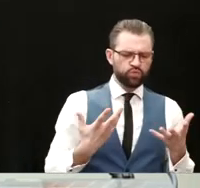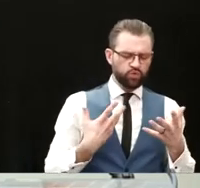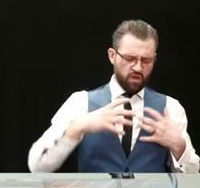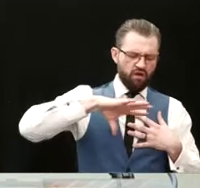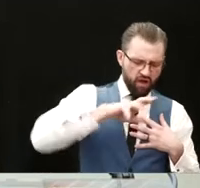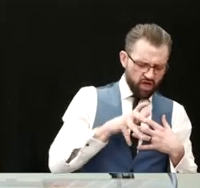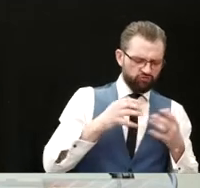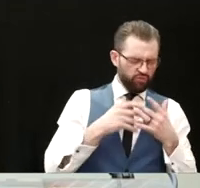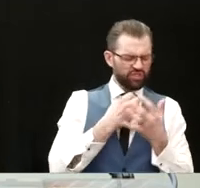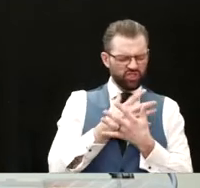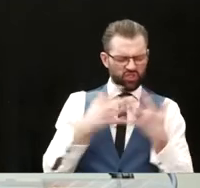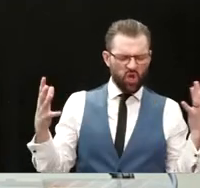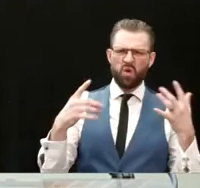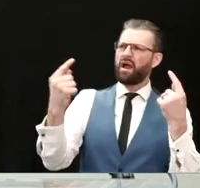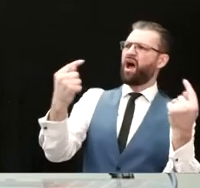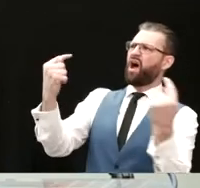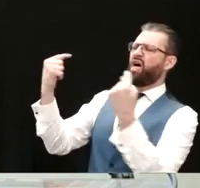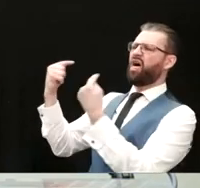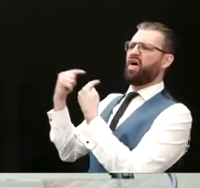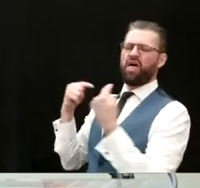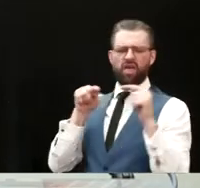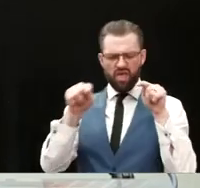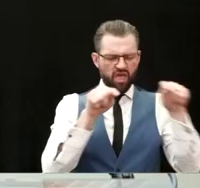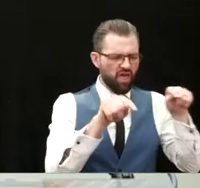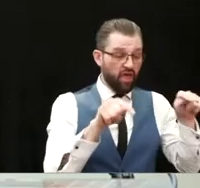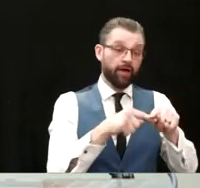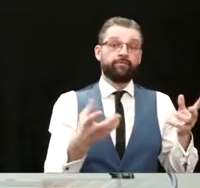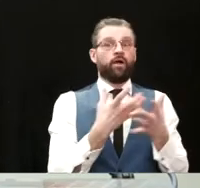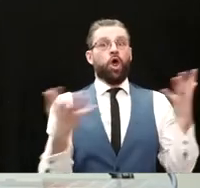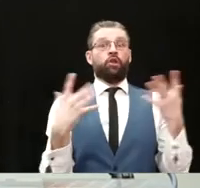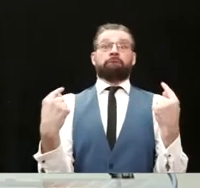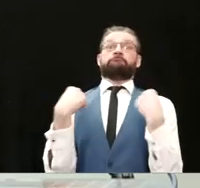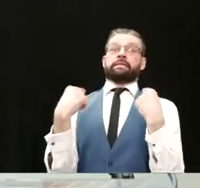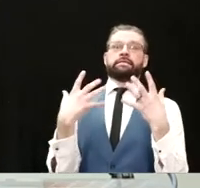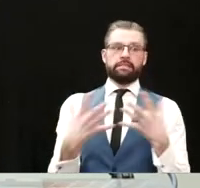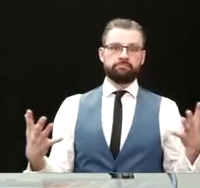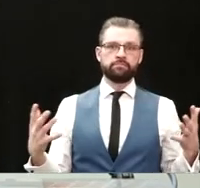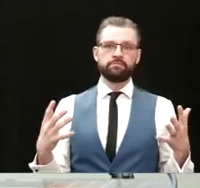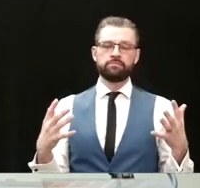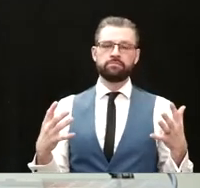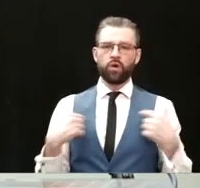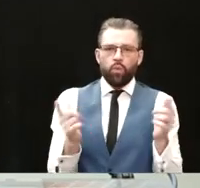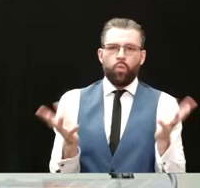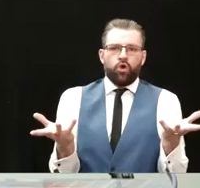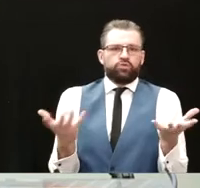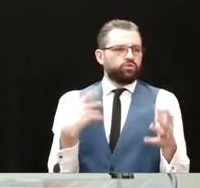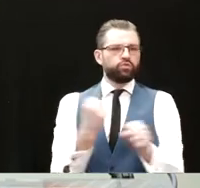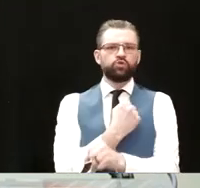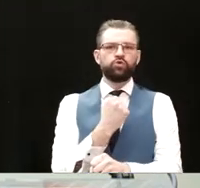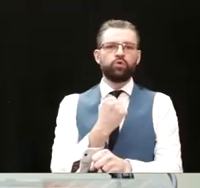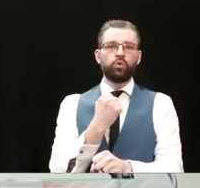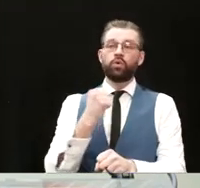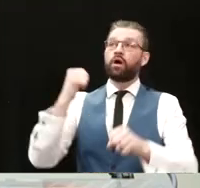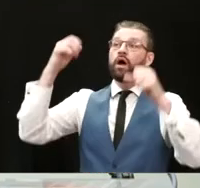country where so many were perpetrators and even more were victims? What do you do when all lights